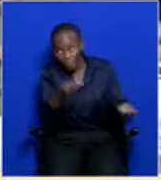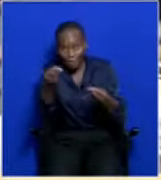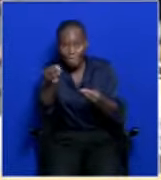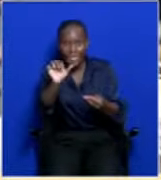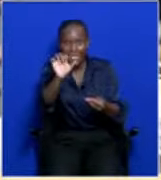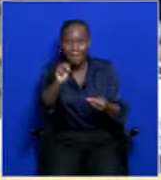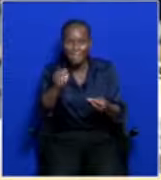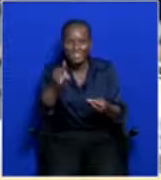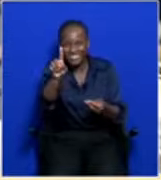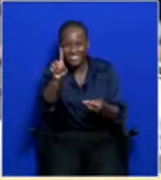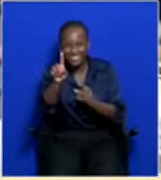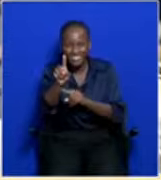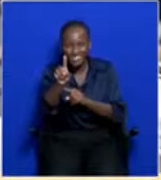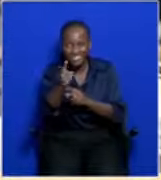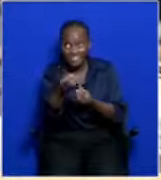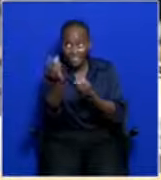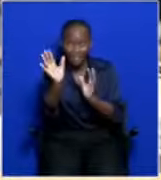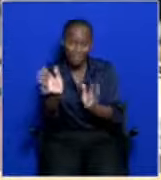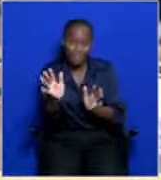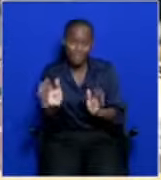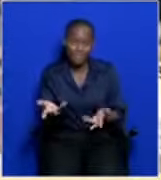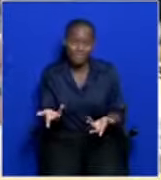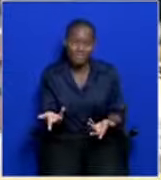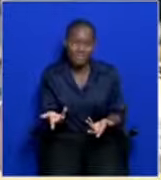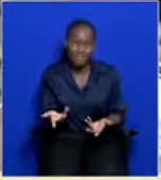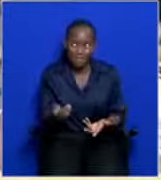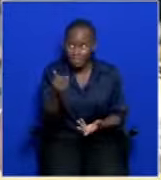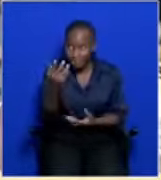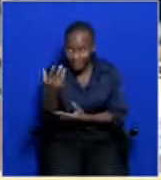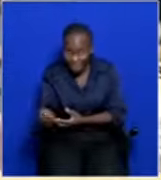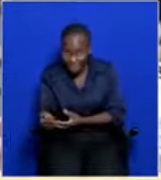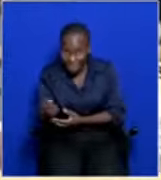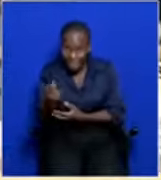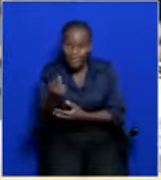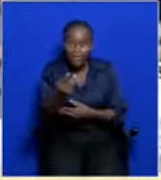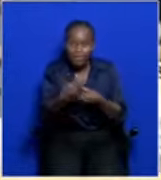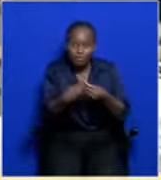they are in possession of, including the photographs that we looked at?